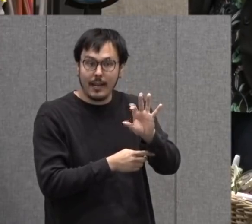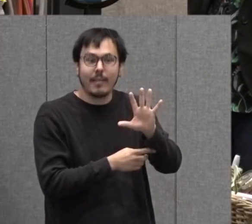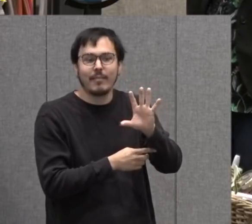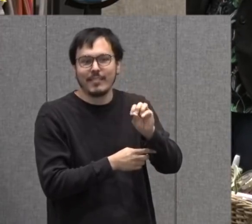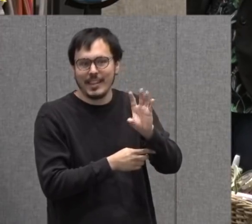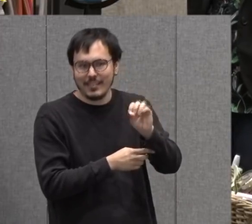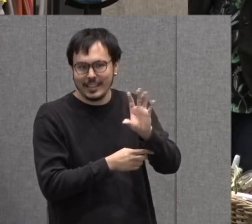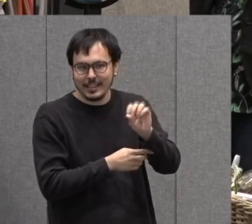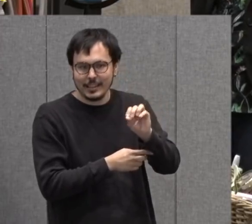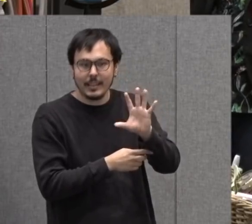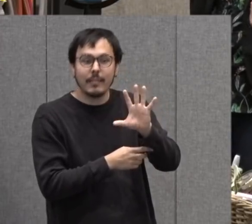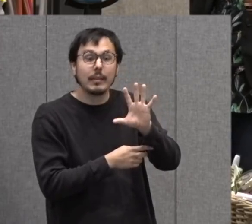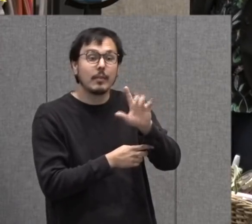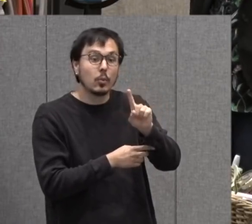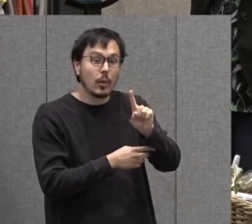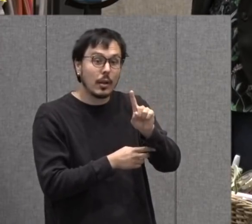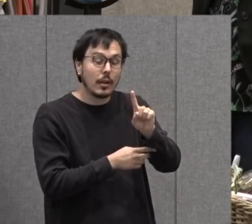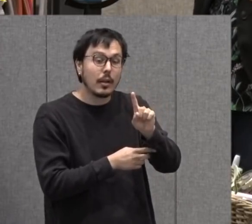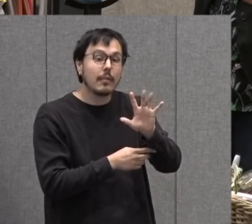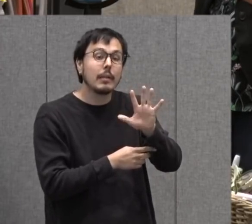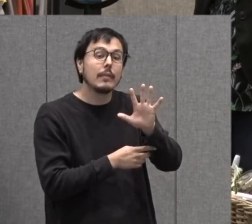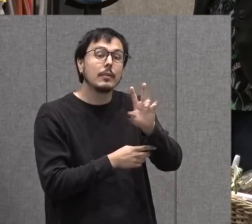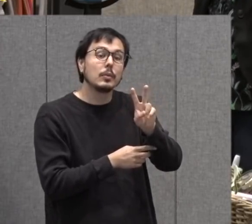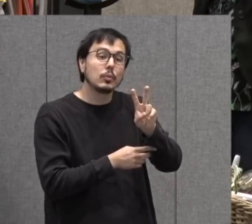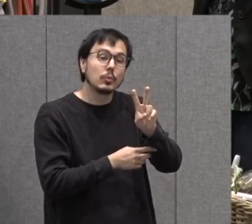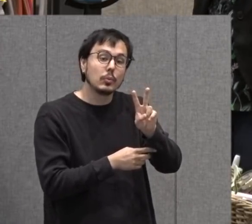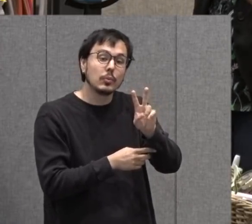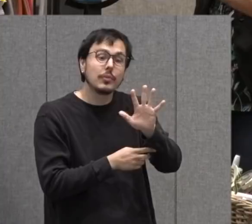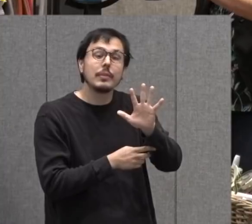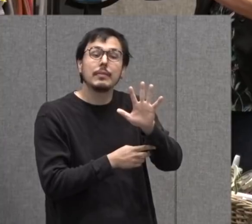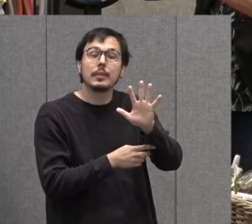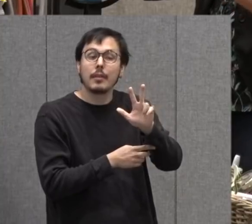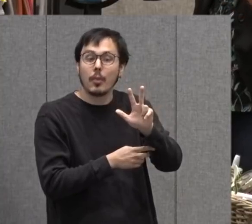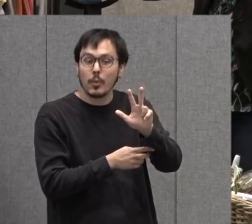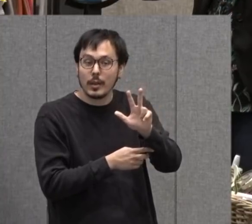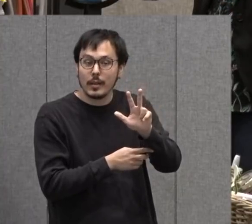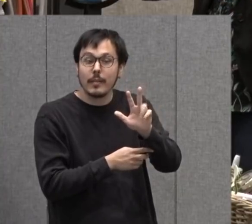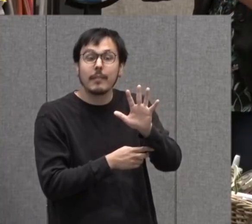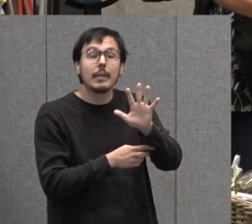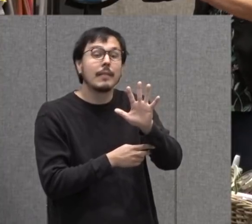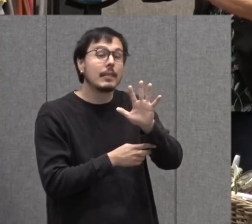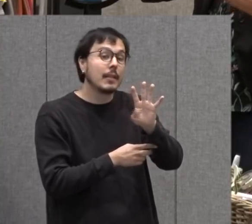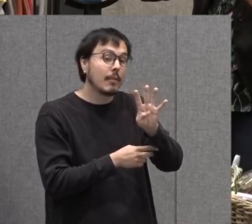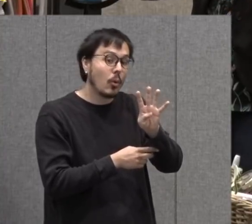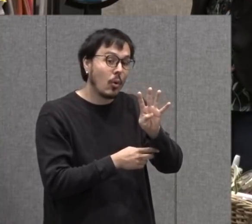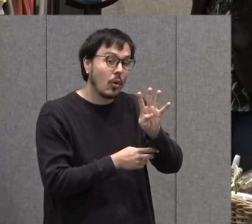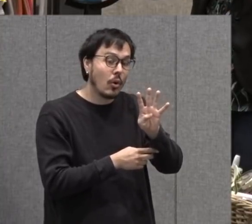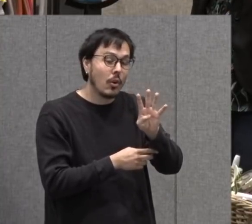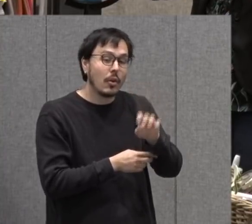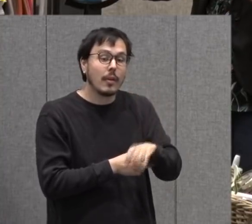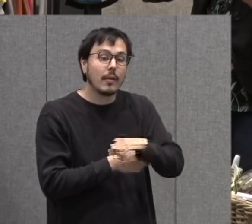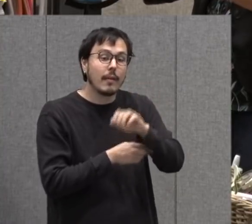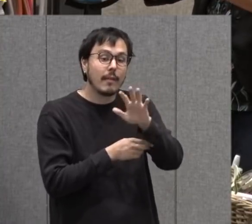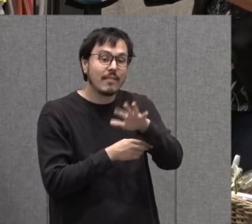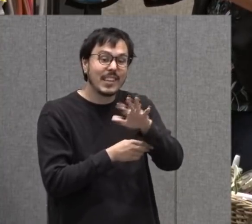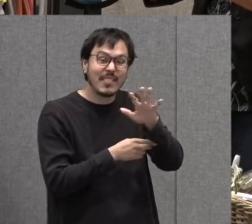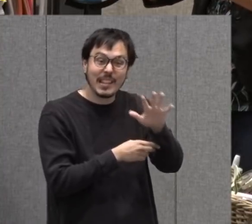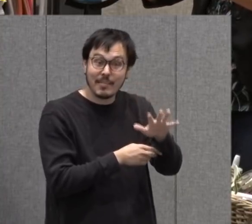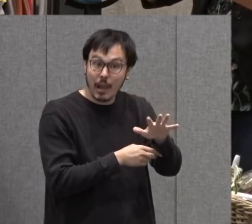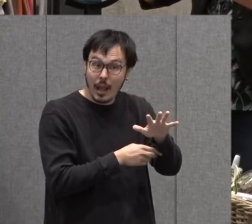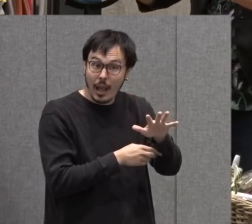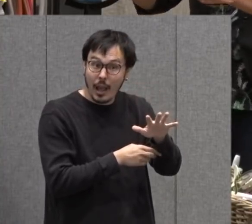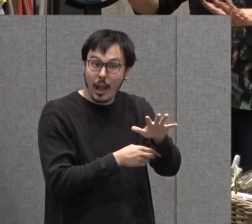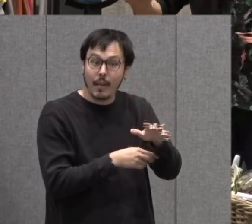50, 51, 52, 53, 54,